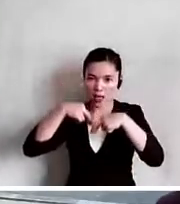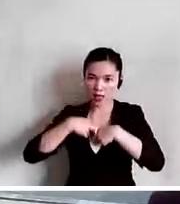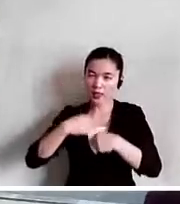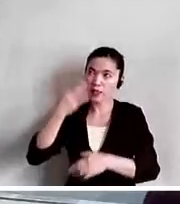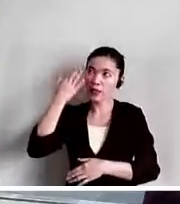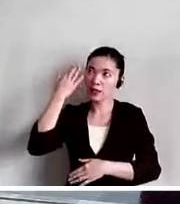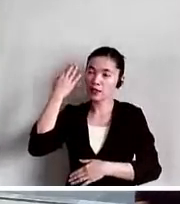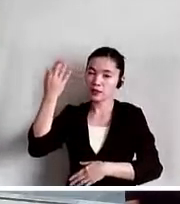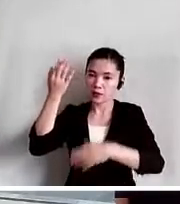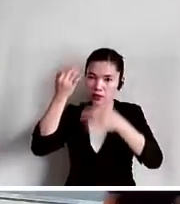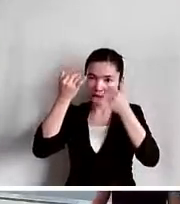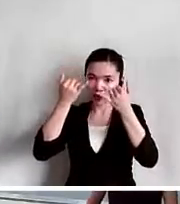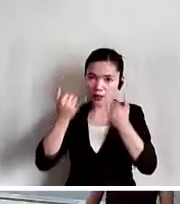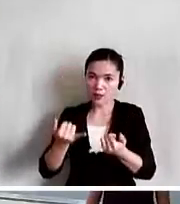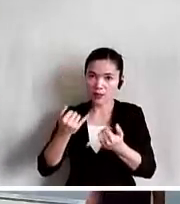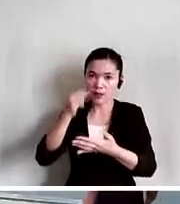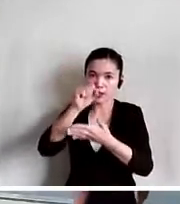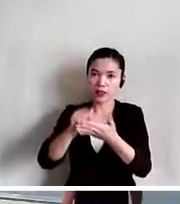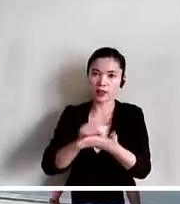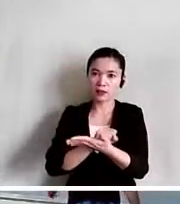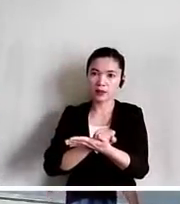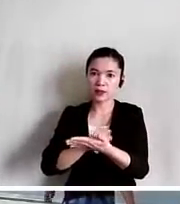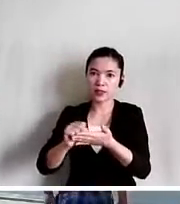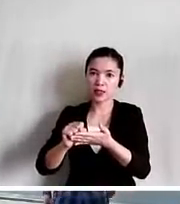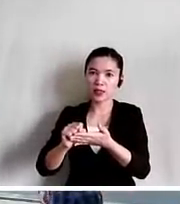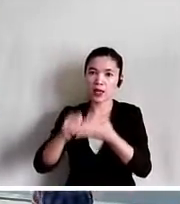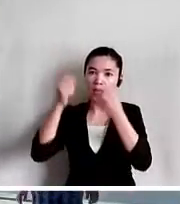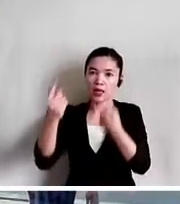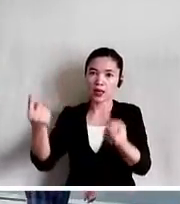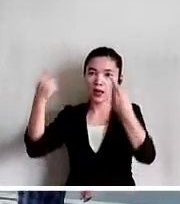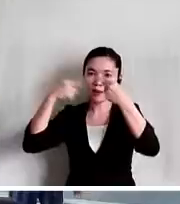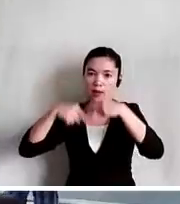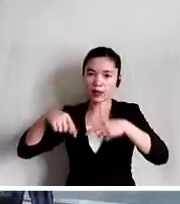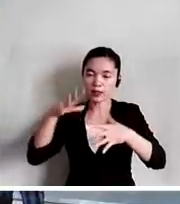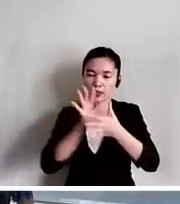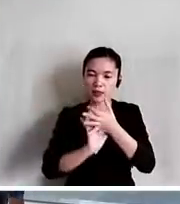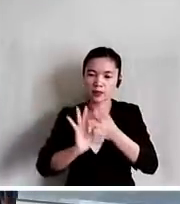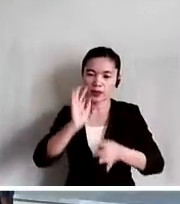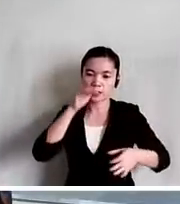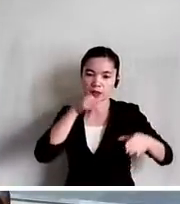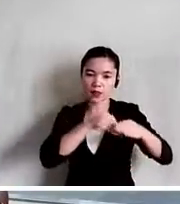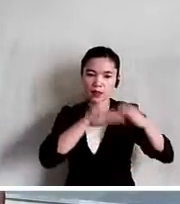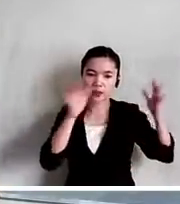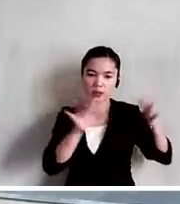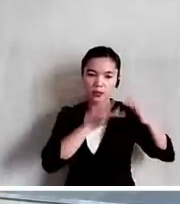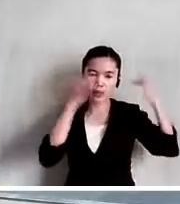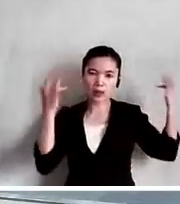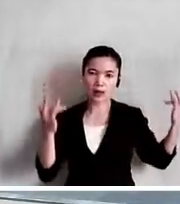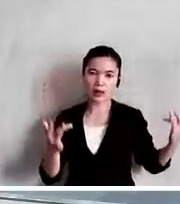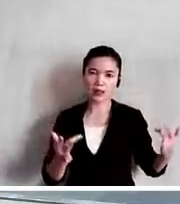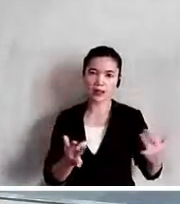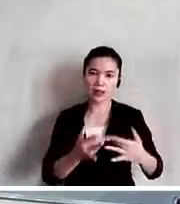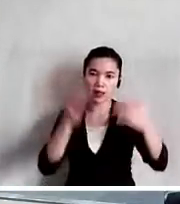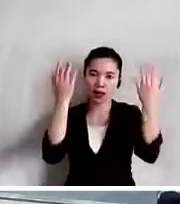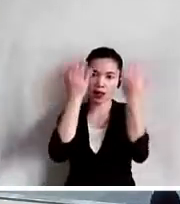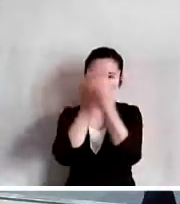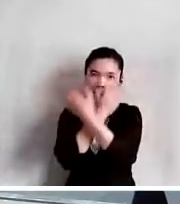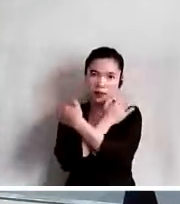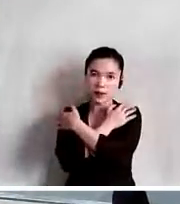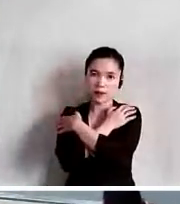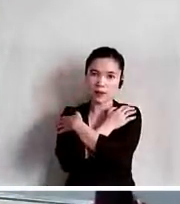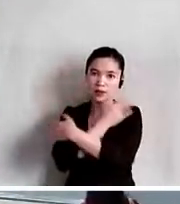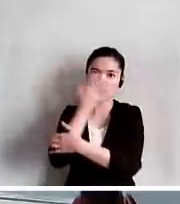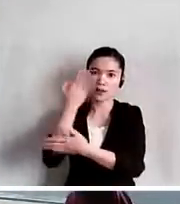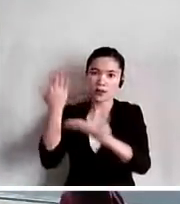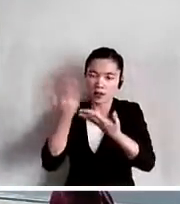this moment receive you sacramentally, come at least spiritually into my heart. I embrace you as if you